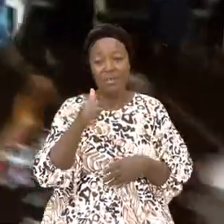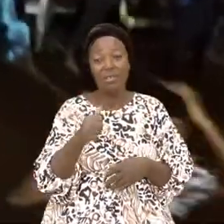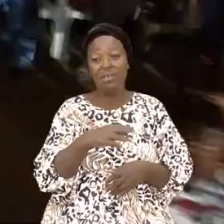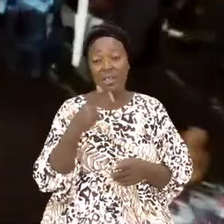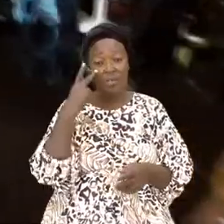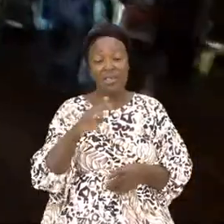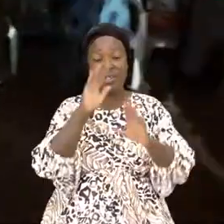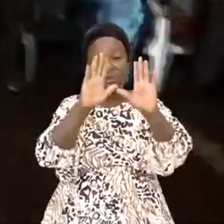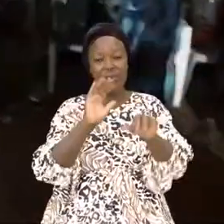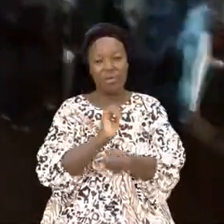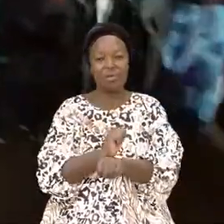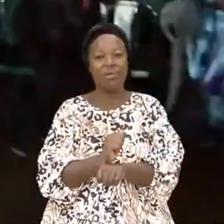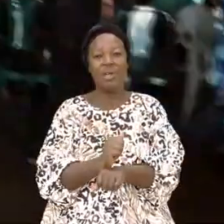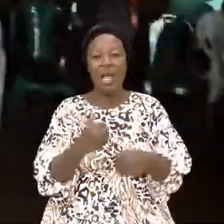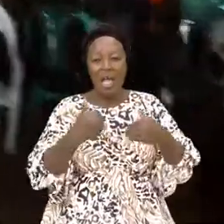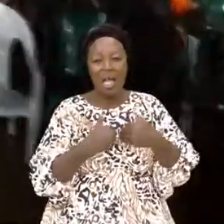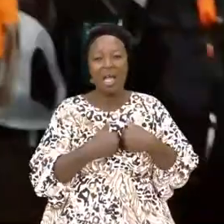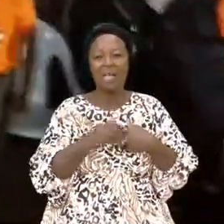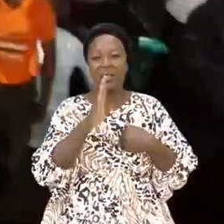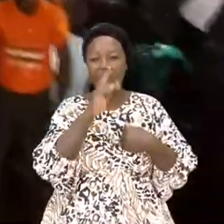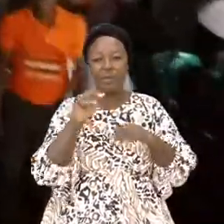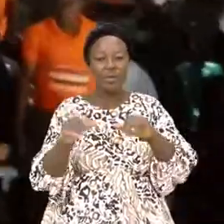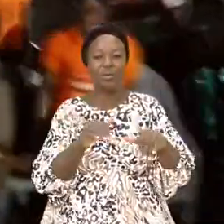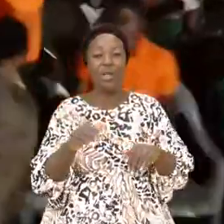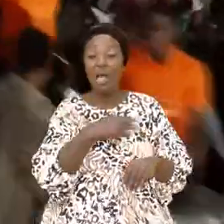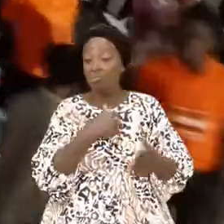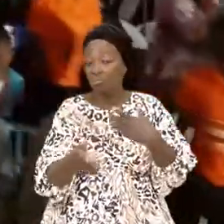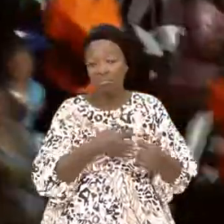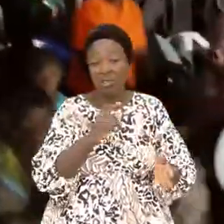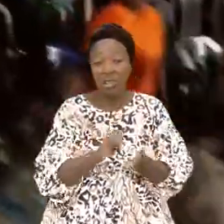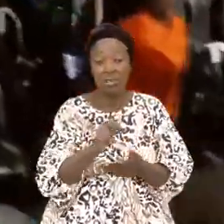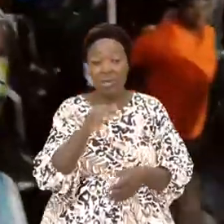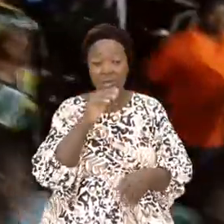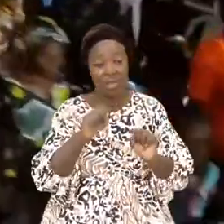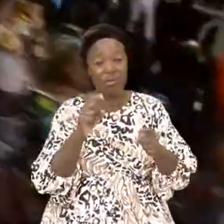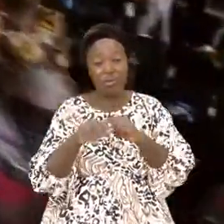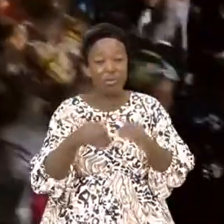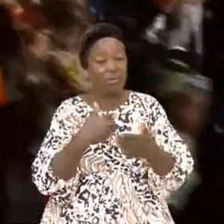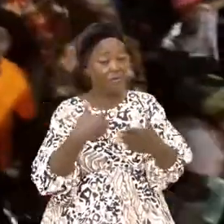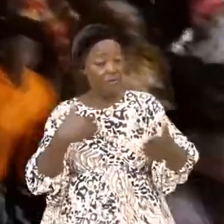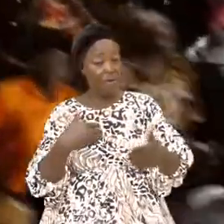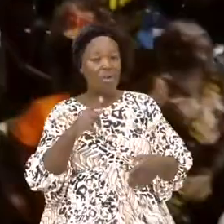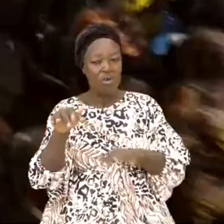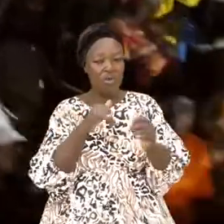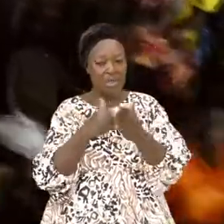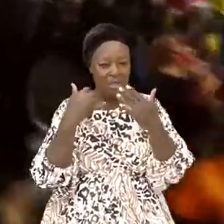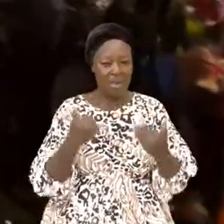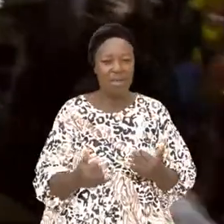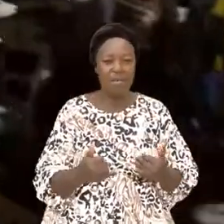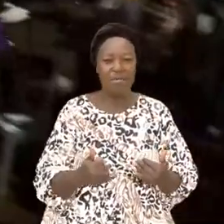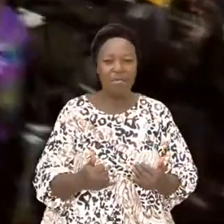the miracle has been performed. And whatever you were not able to do before, do that now.